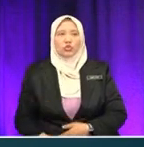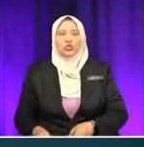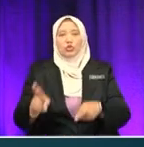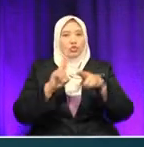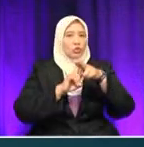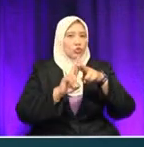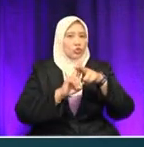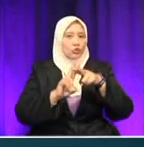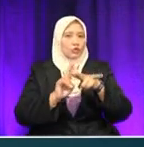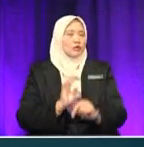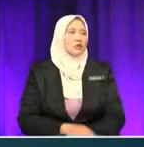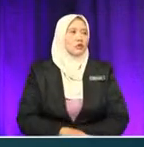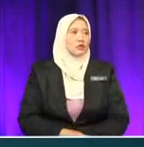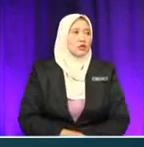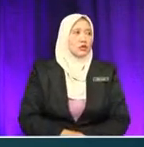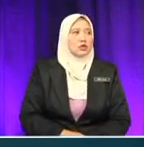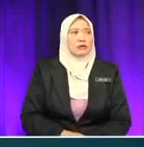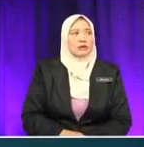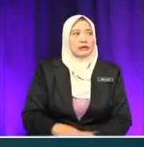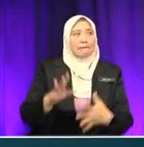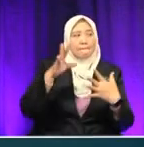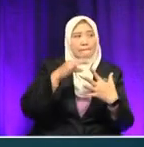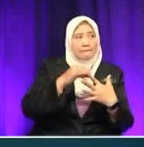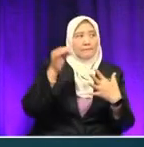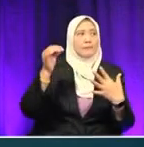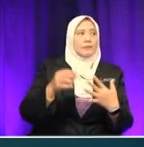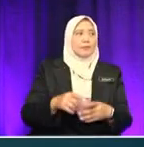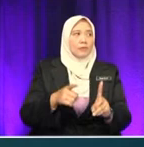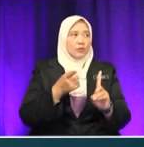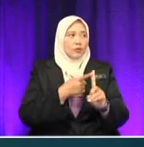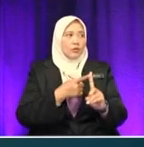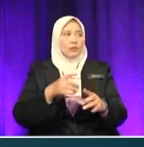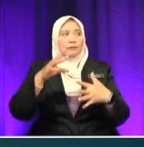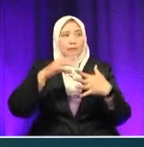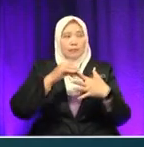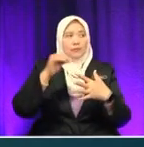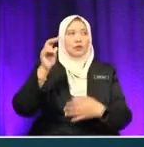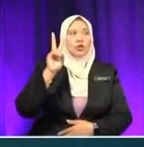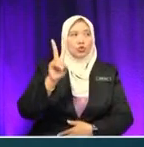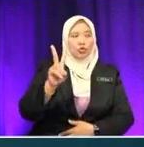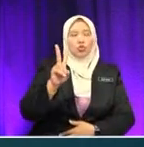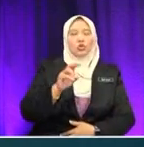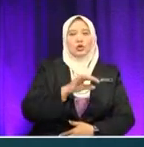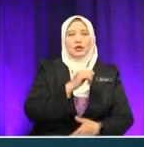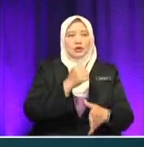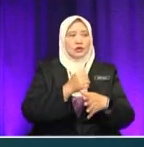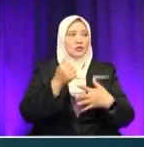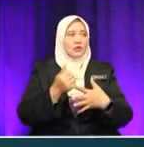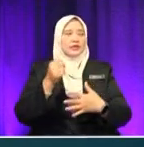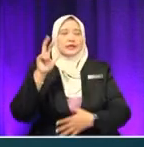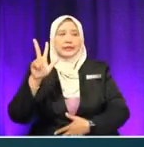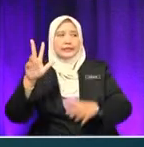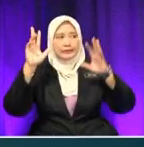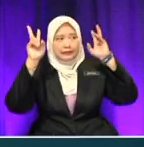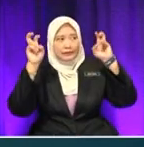step is you need to choose 2 to 3 contents. Mm-hmm. Step 2, you need to have at least 15